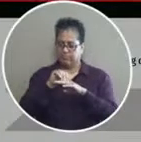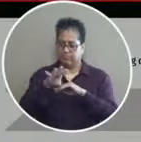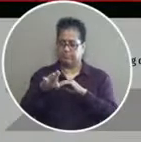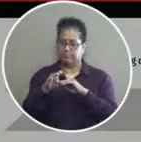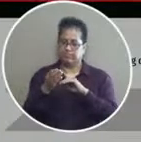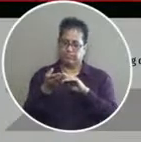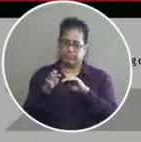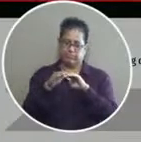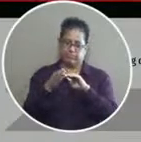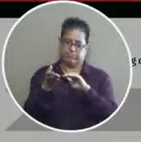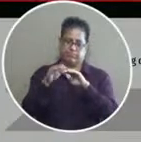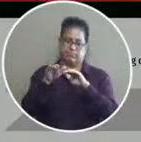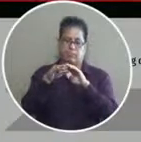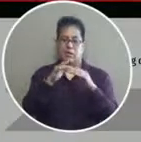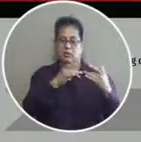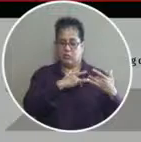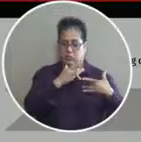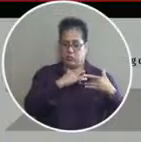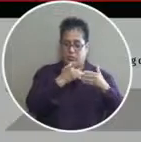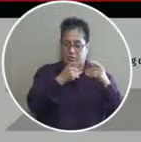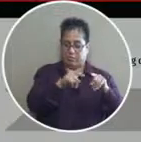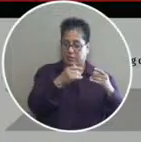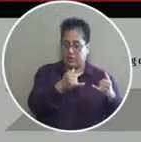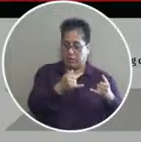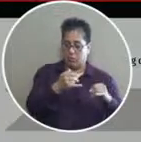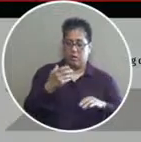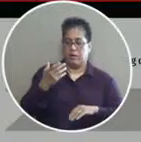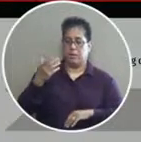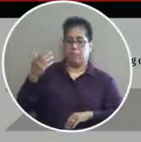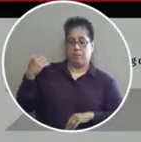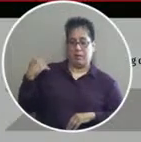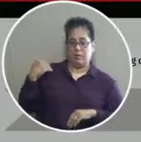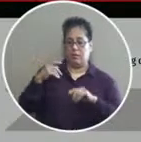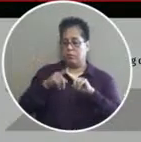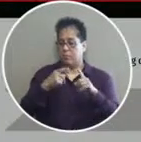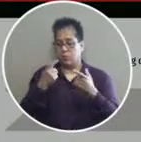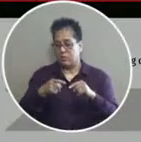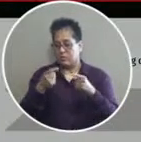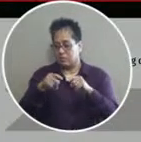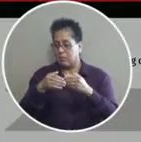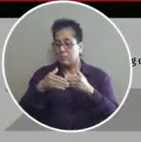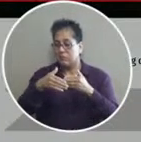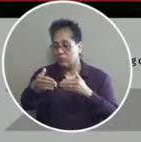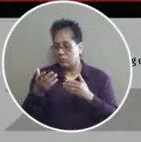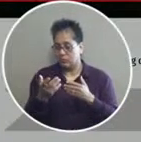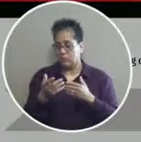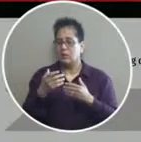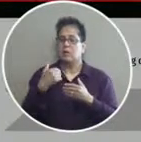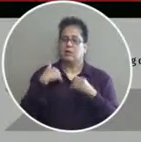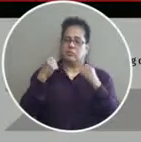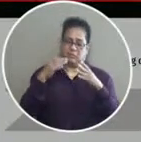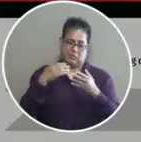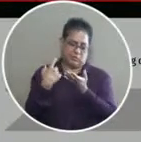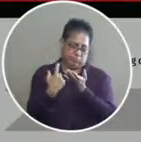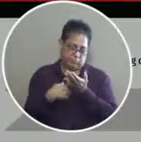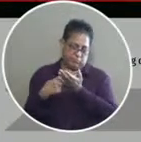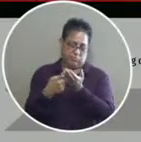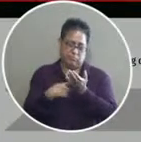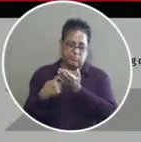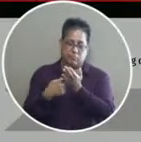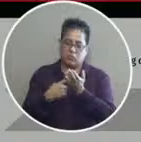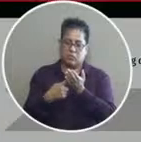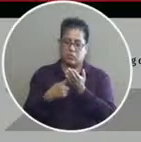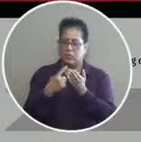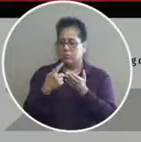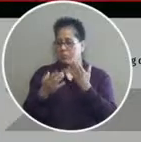there is a concern not only for what's going on right now and what has passed, but also what is coming. We've had many conversations about what potentially